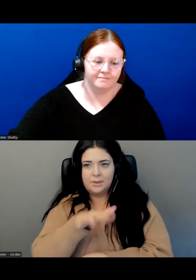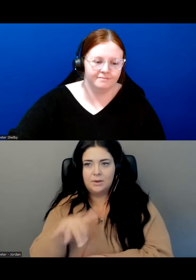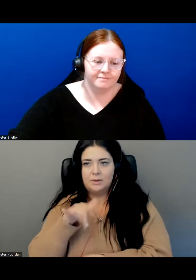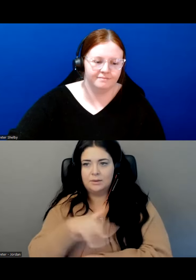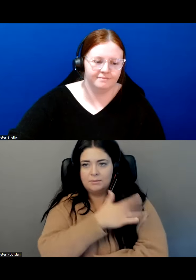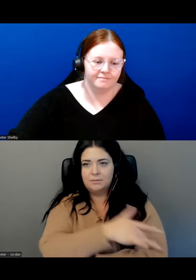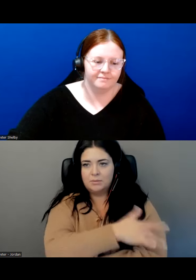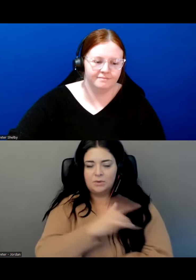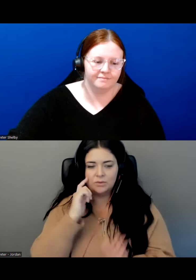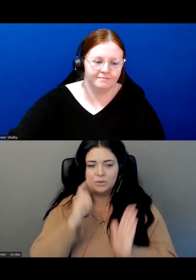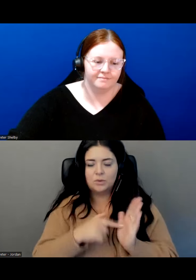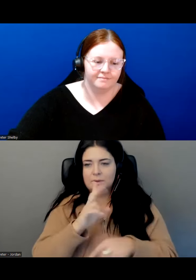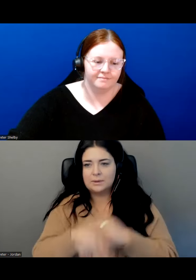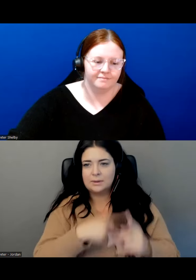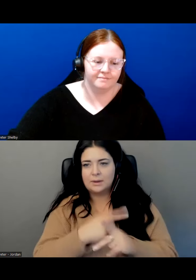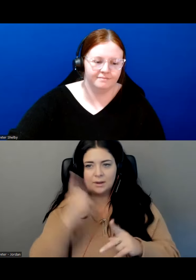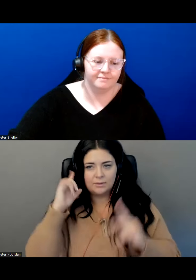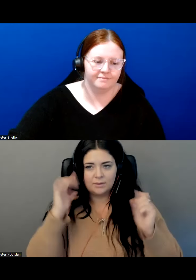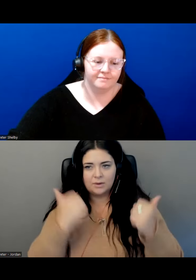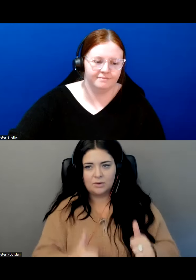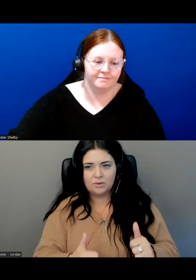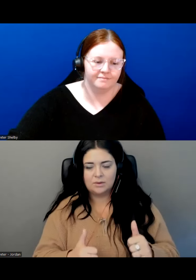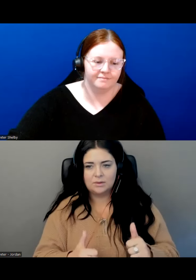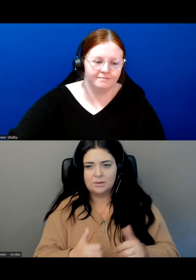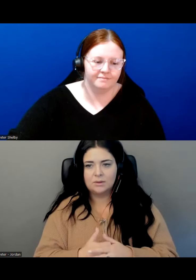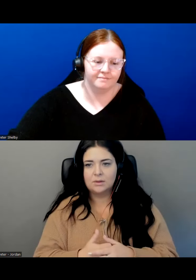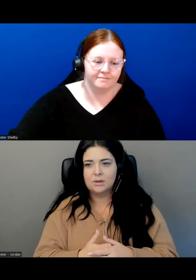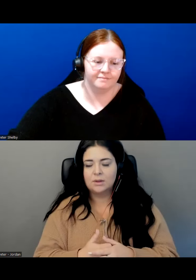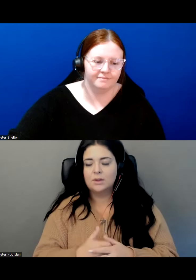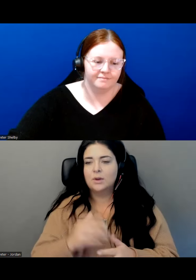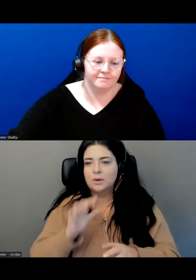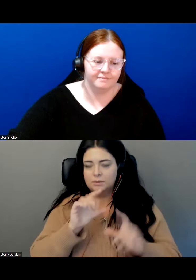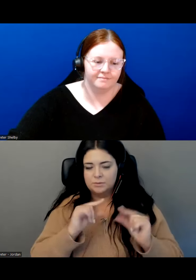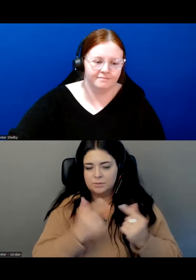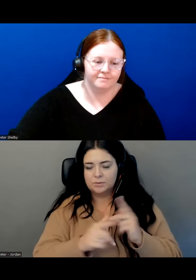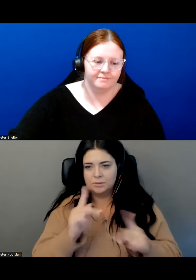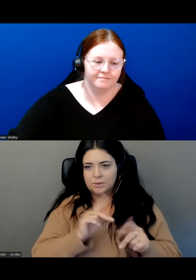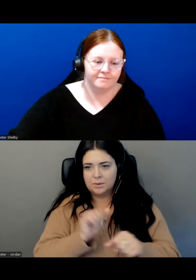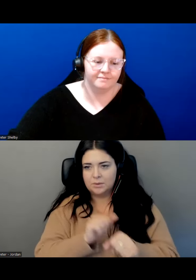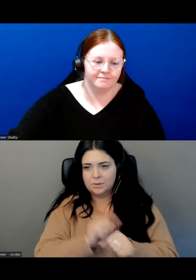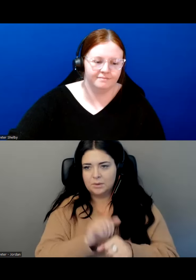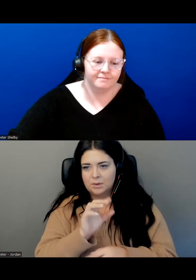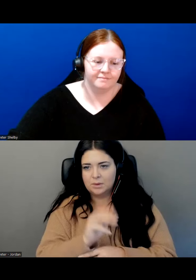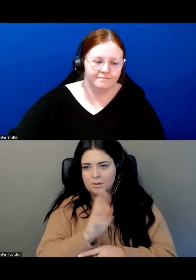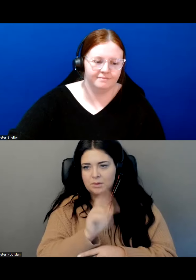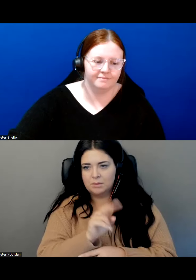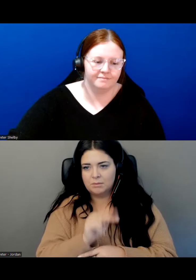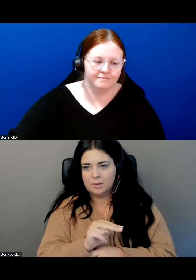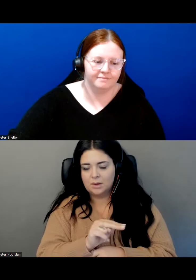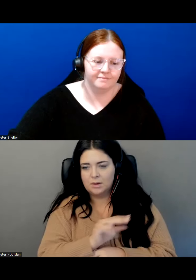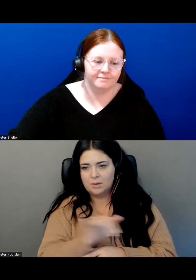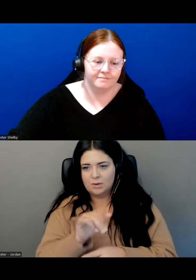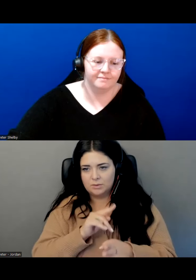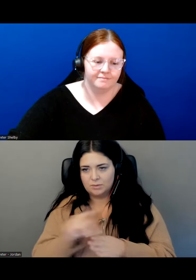bit. There was a group that worked at MUN in conjunction with some professionals